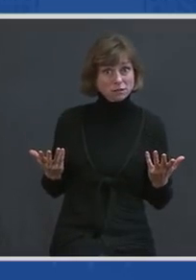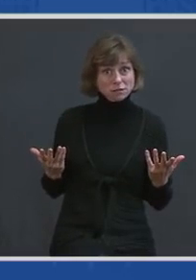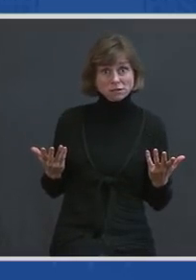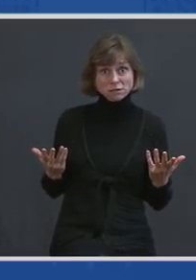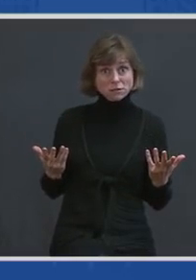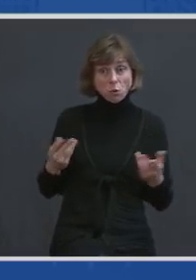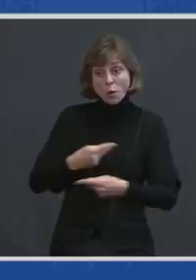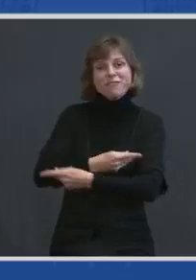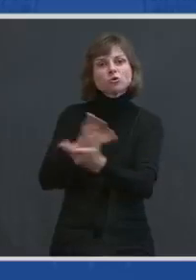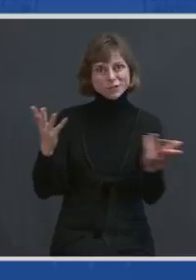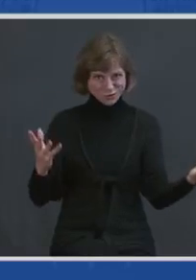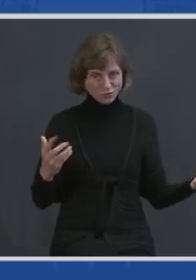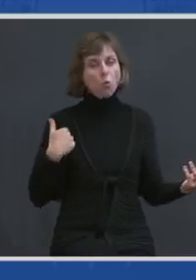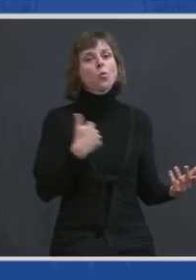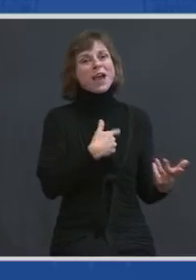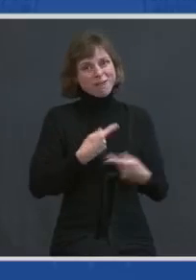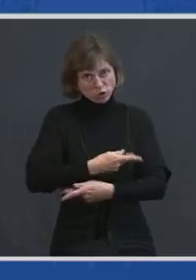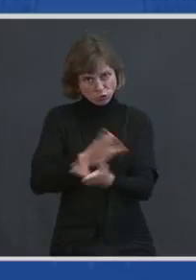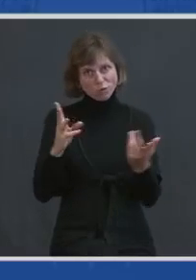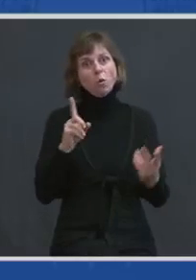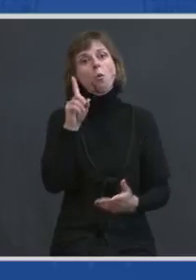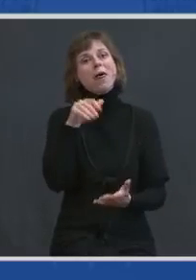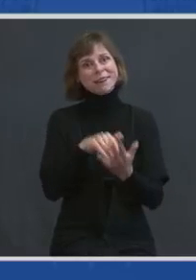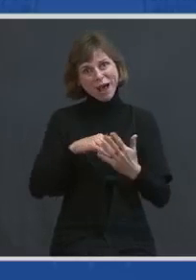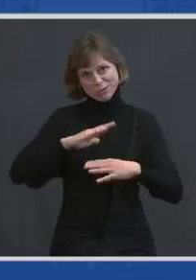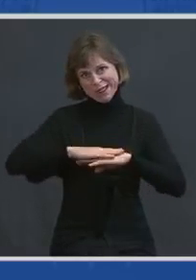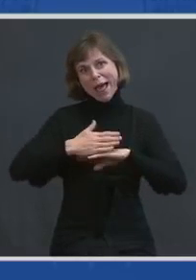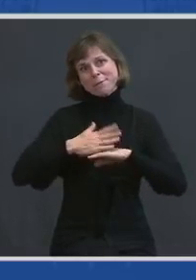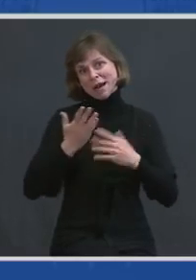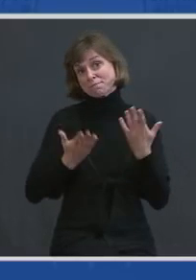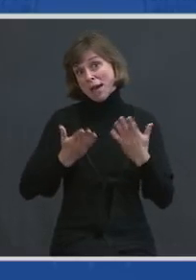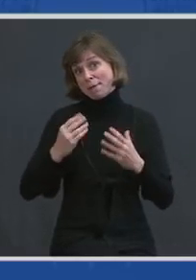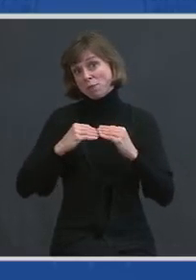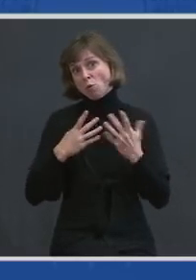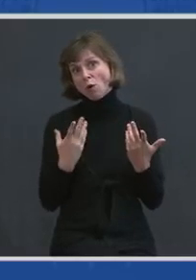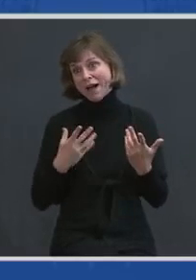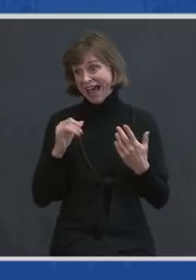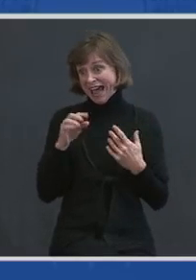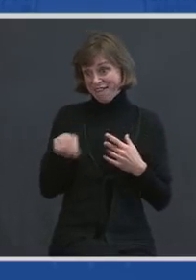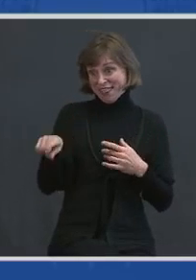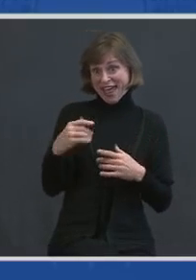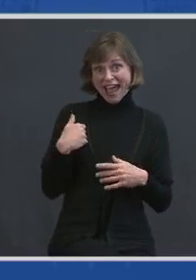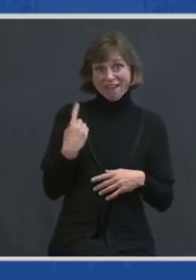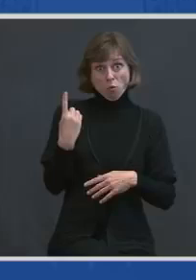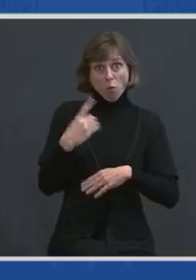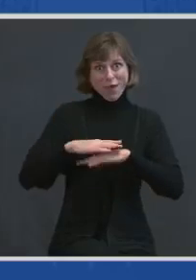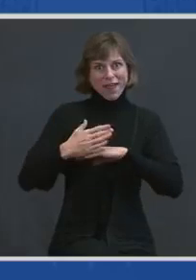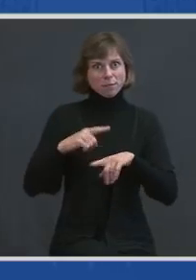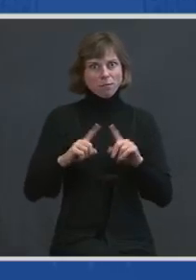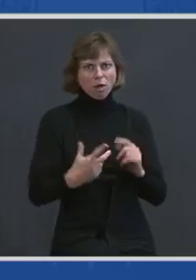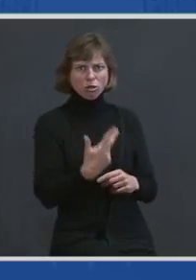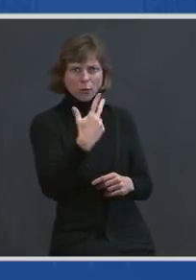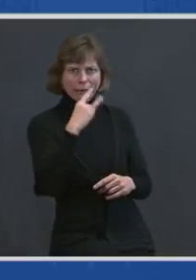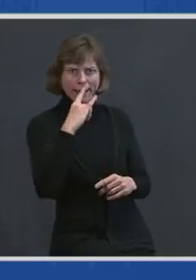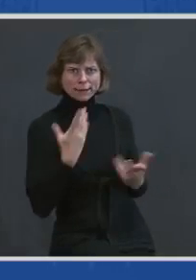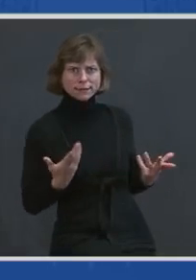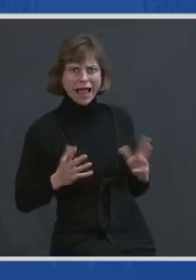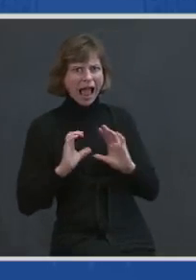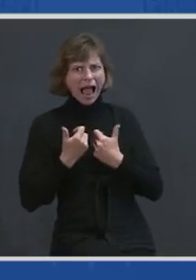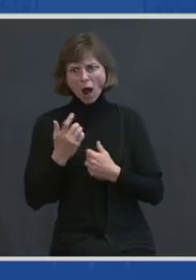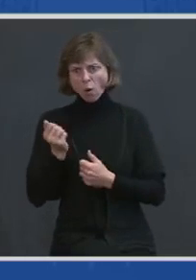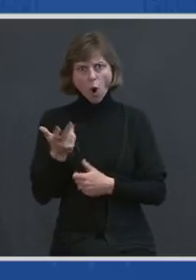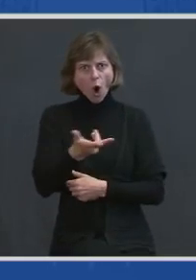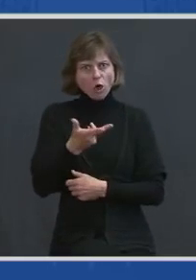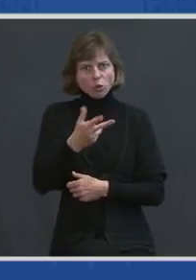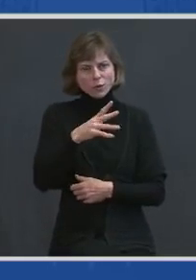more. But, you know, if they have one laptop but they have three children, how can they all be in school on the